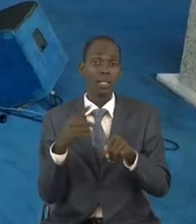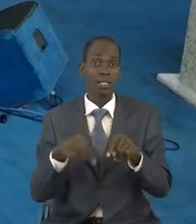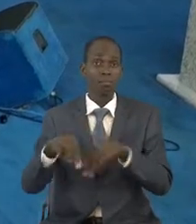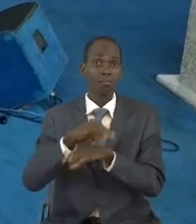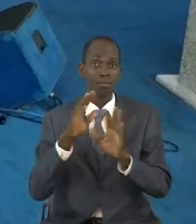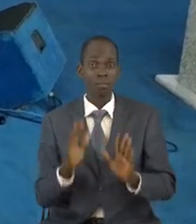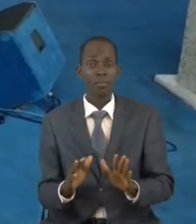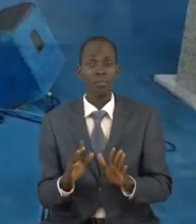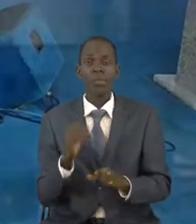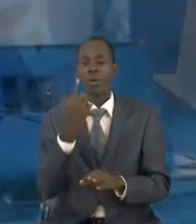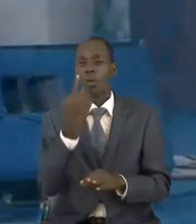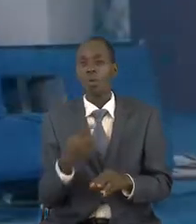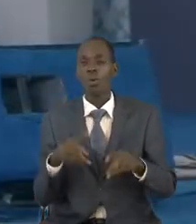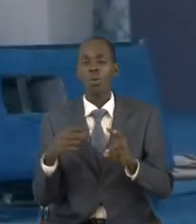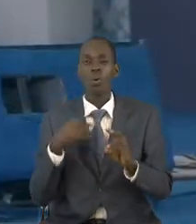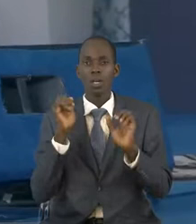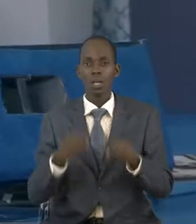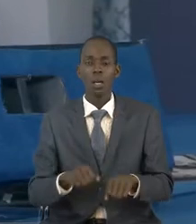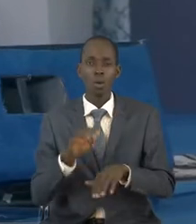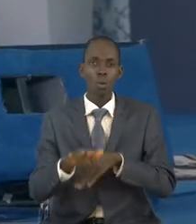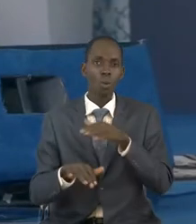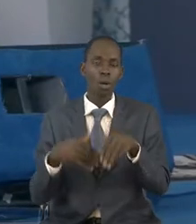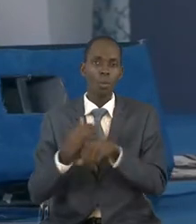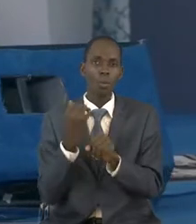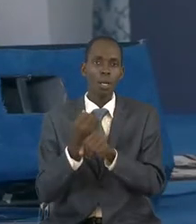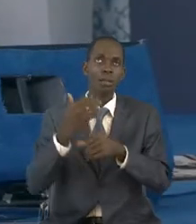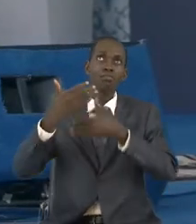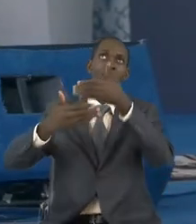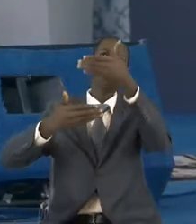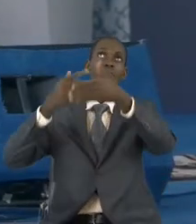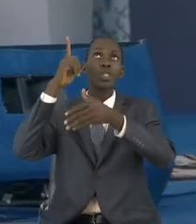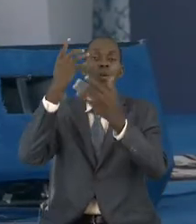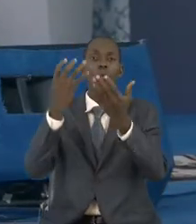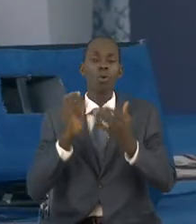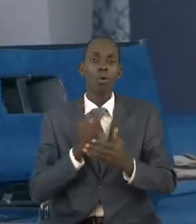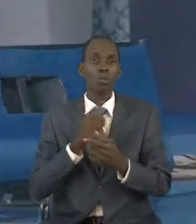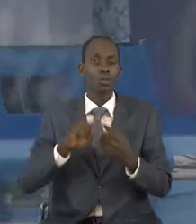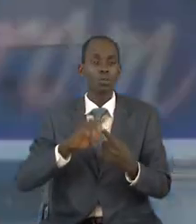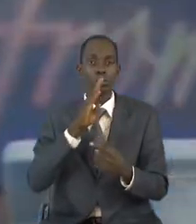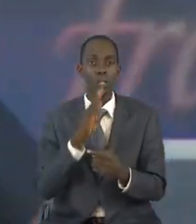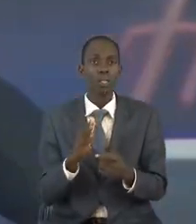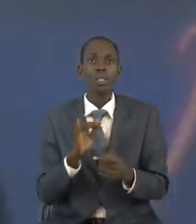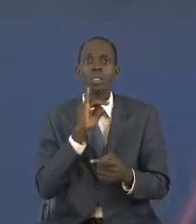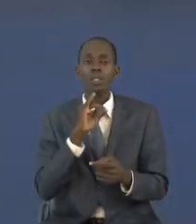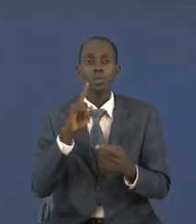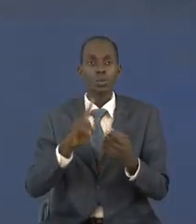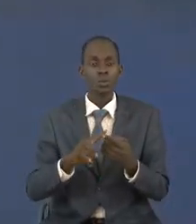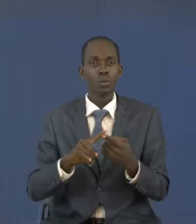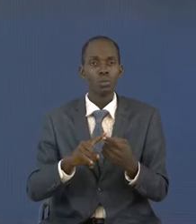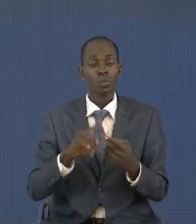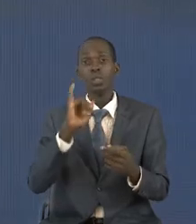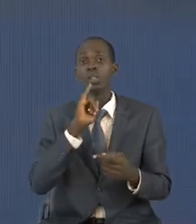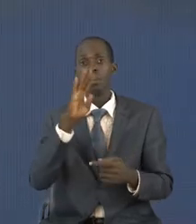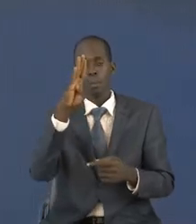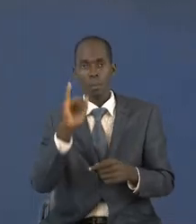make progress and get to the place he wants us to get to, is that we walk by his